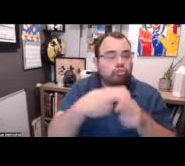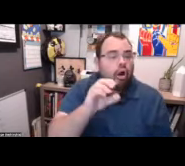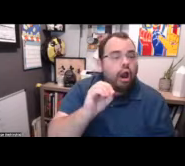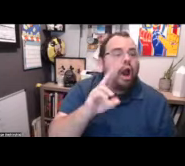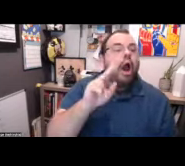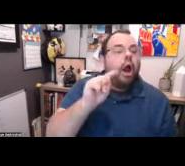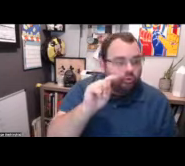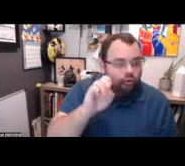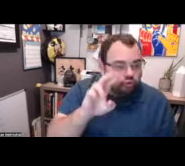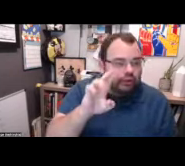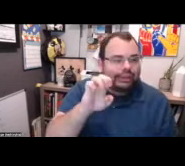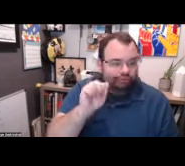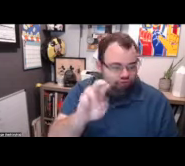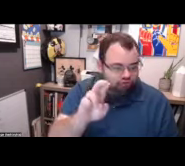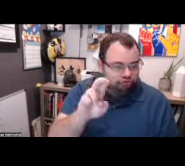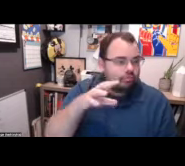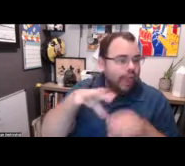Notice part.